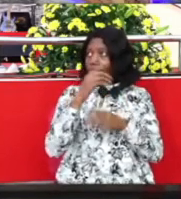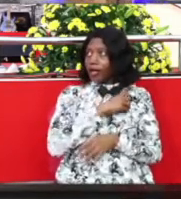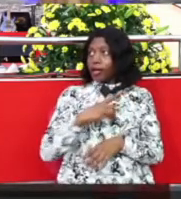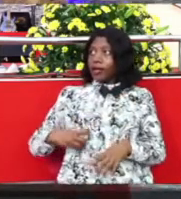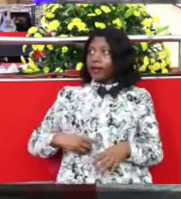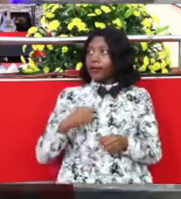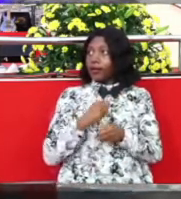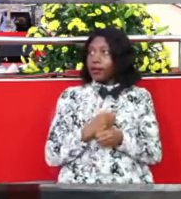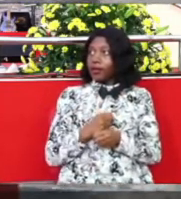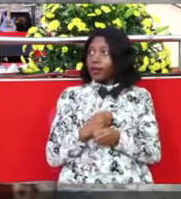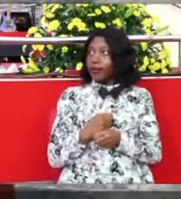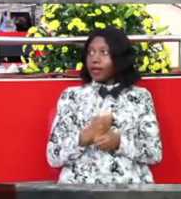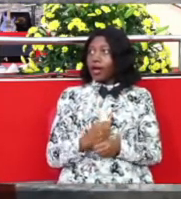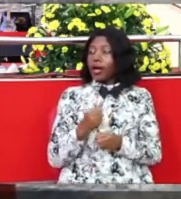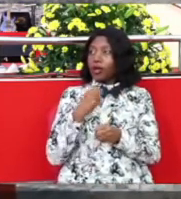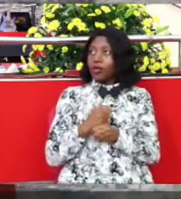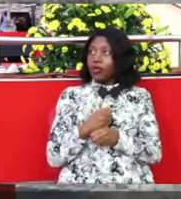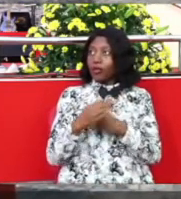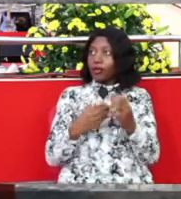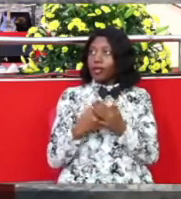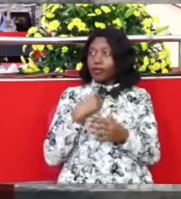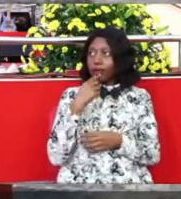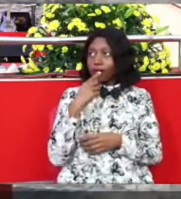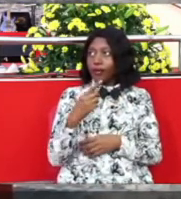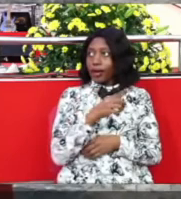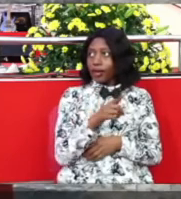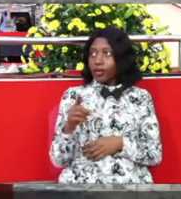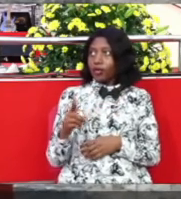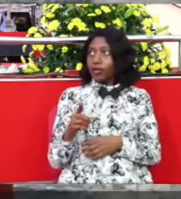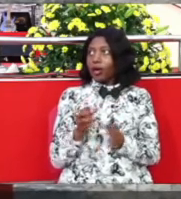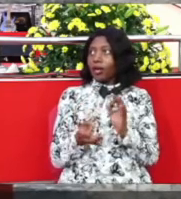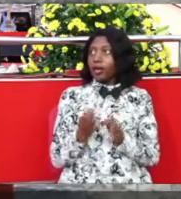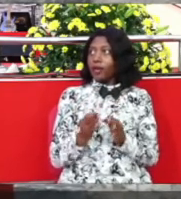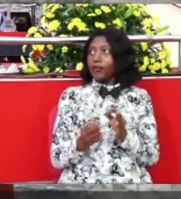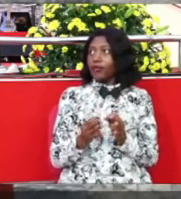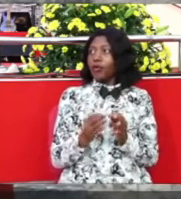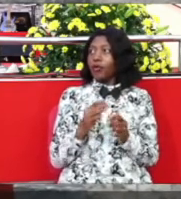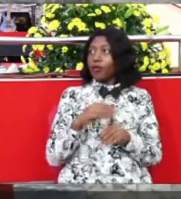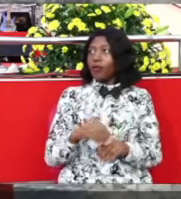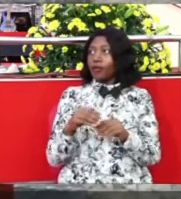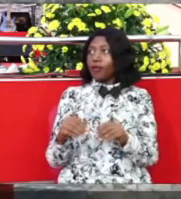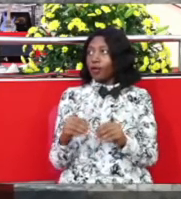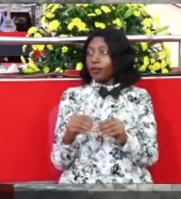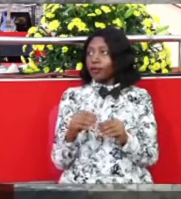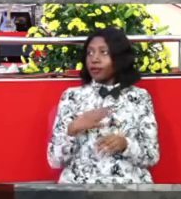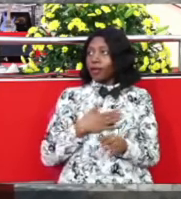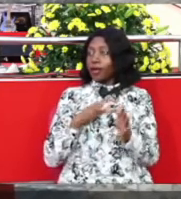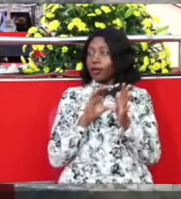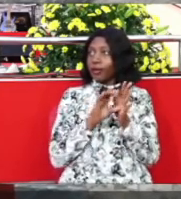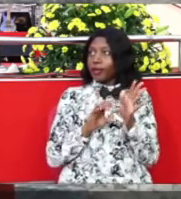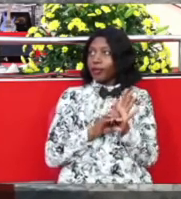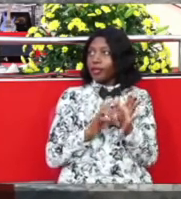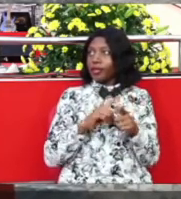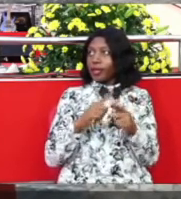to all that I commanded you, and if you keep my statutes and my judgments,